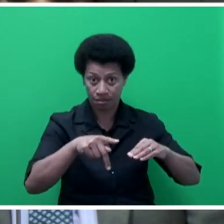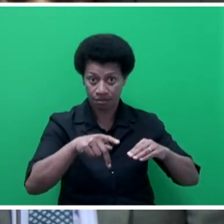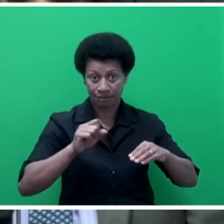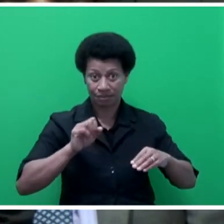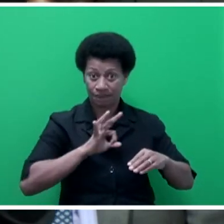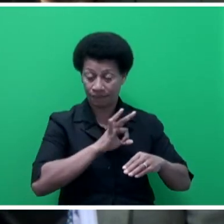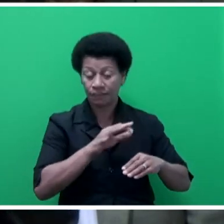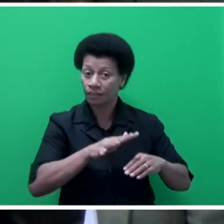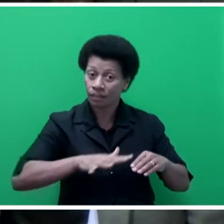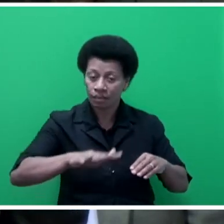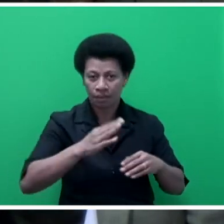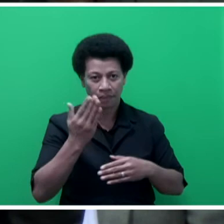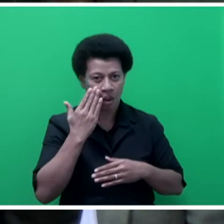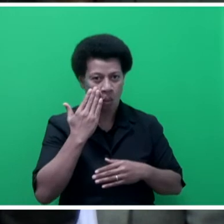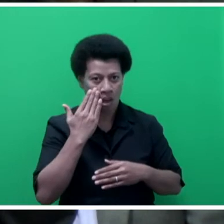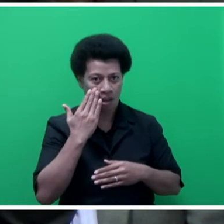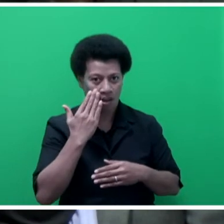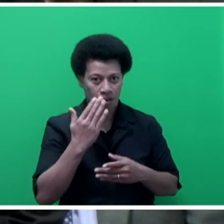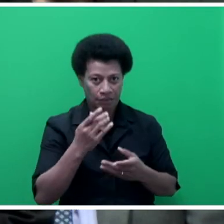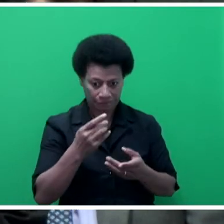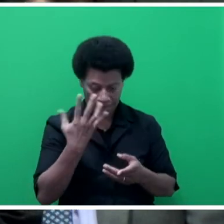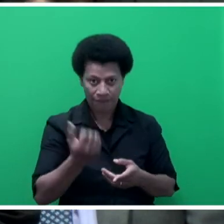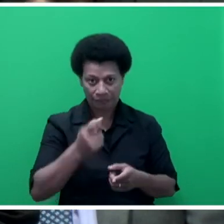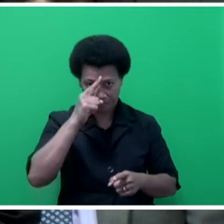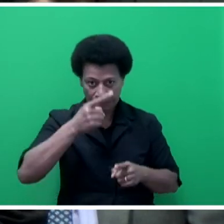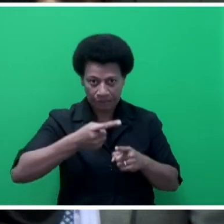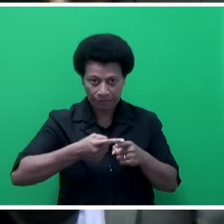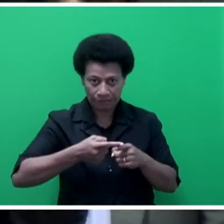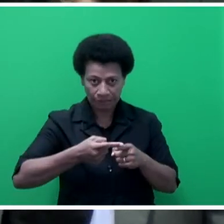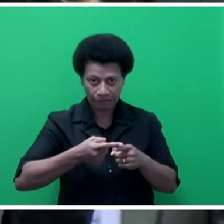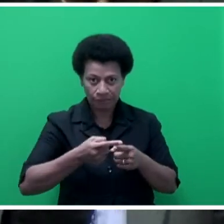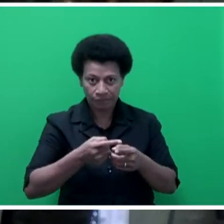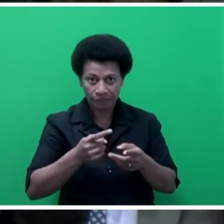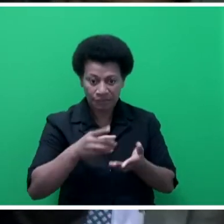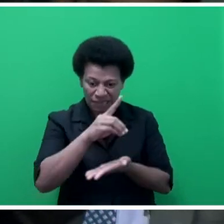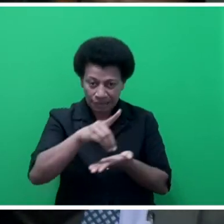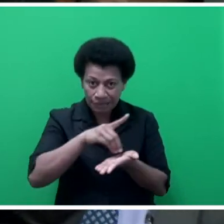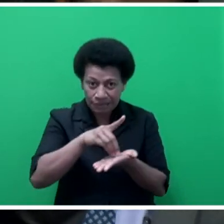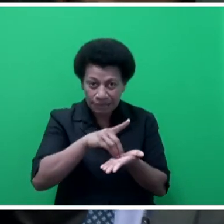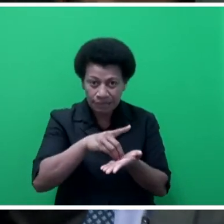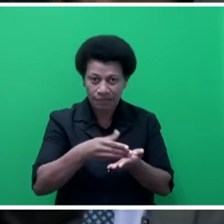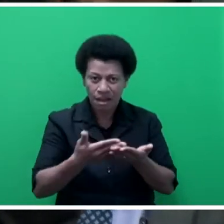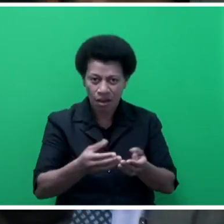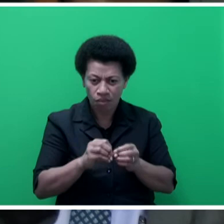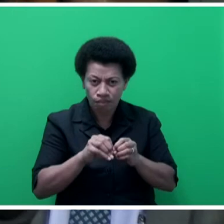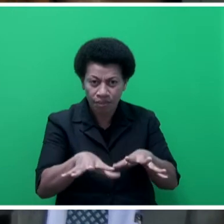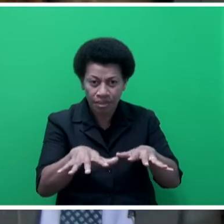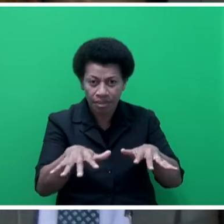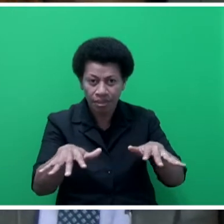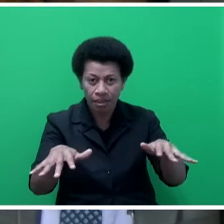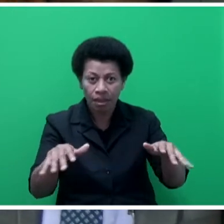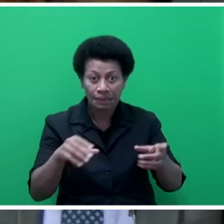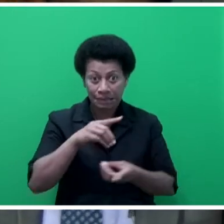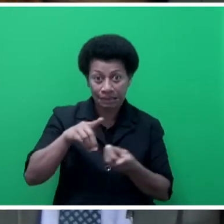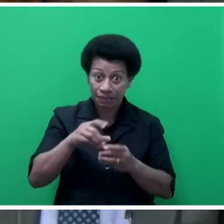climate-sensitive disease in Fiji. We also have to recognize their proliferative outbreak levels, especially after natural